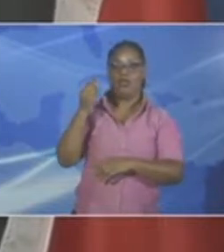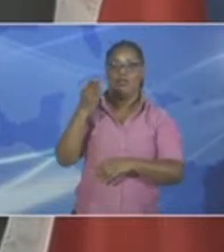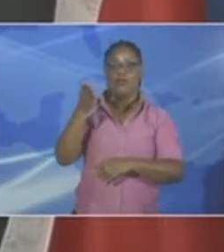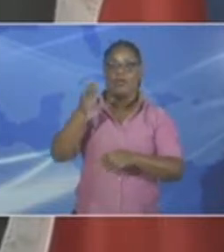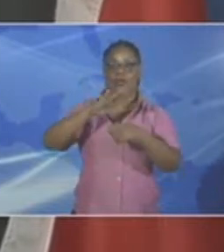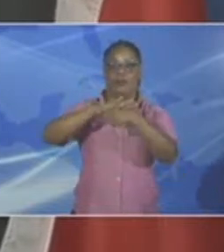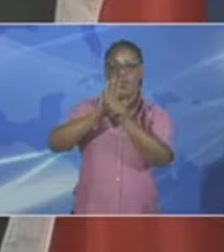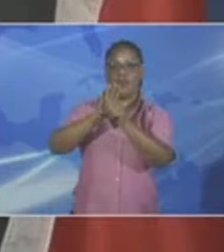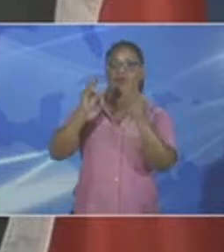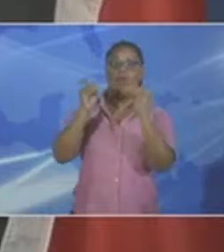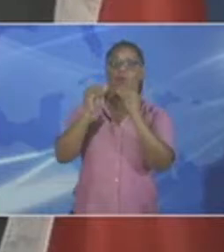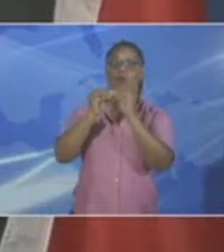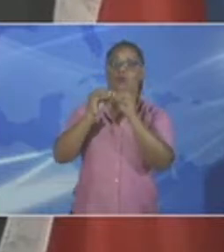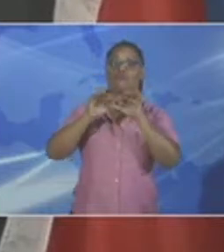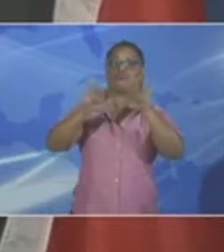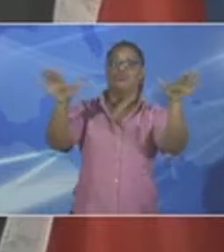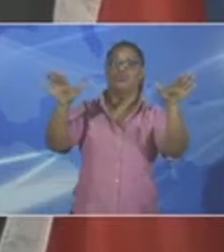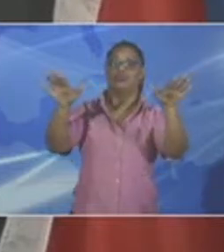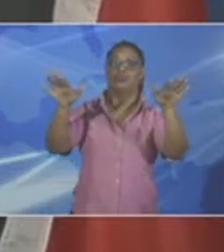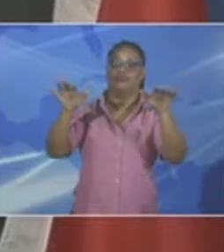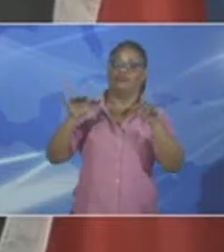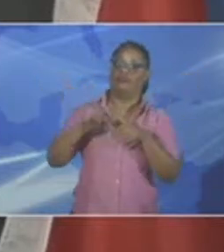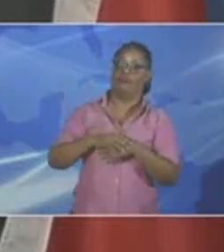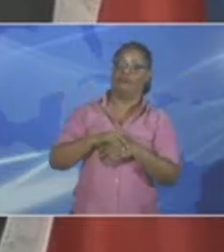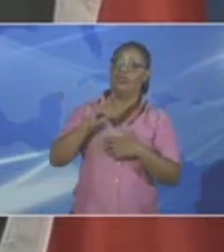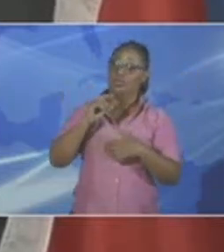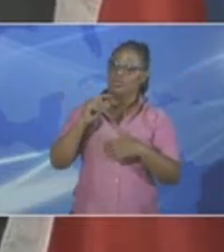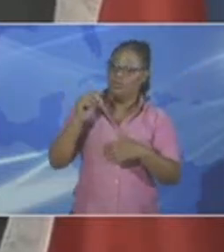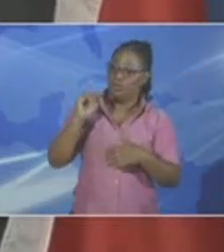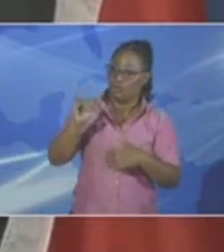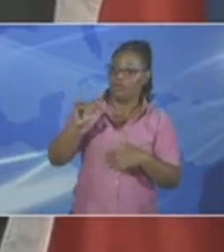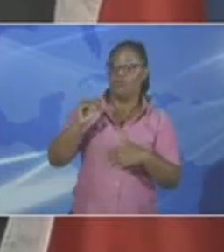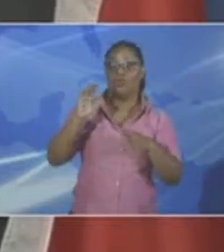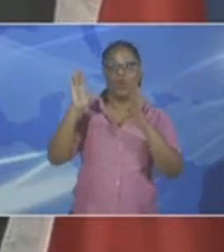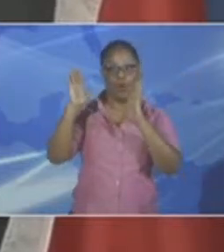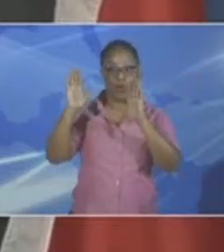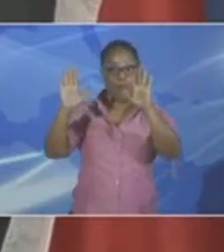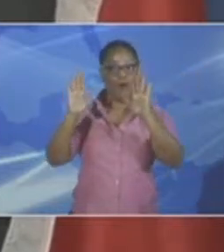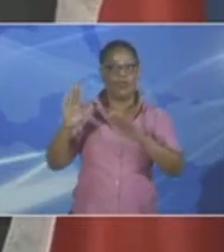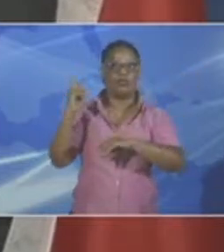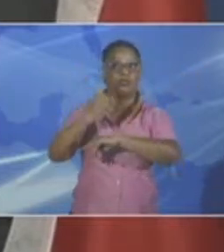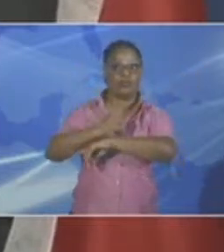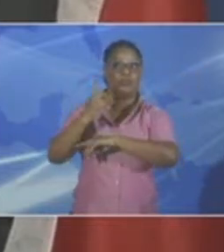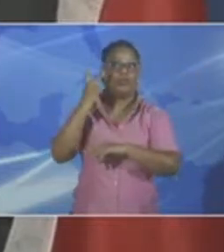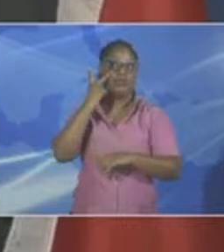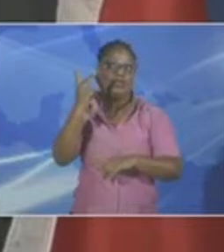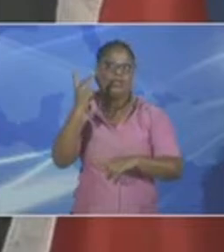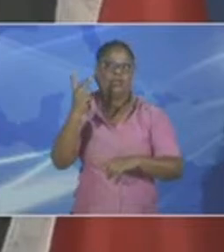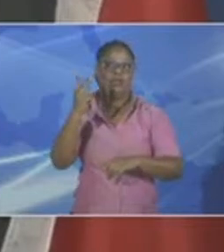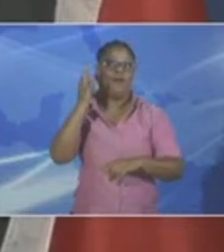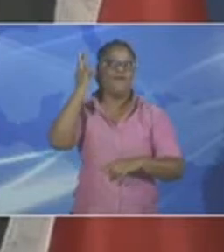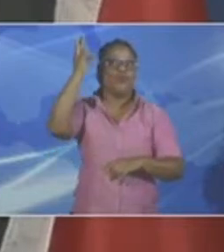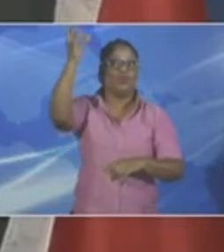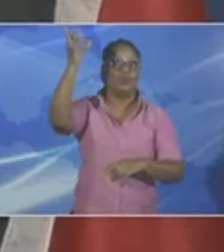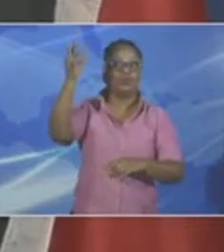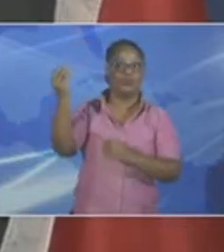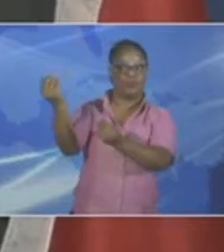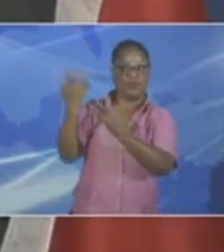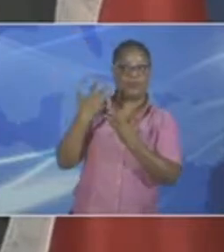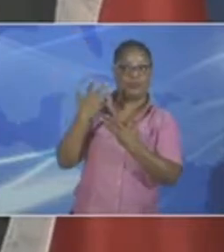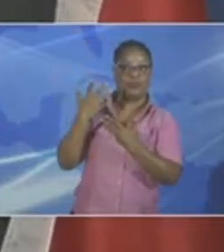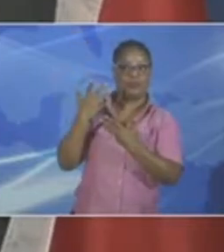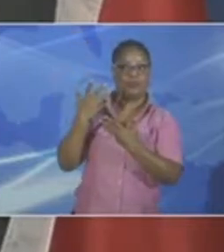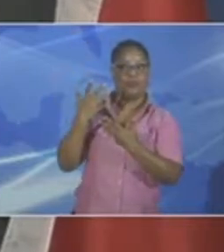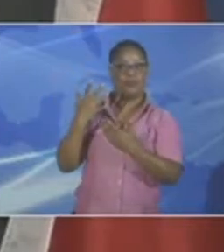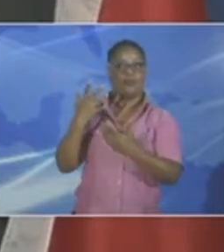joyous day. And I tell this country that the day WHO says that to us, there will be a great